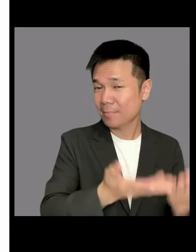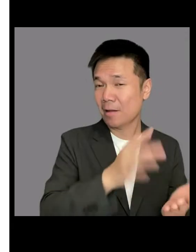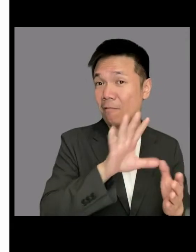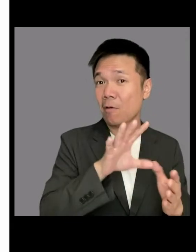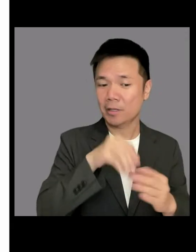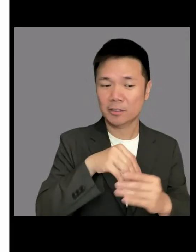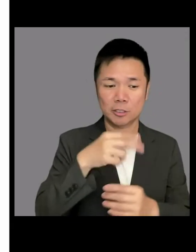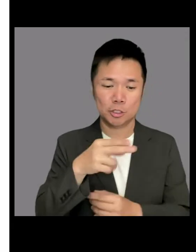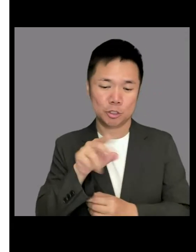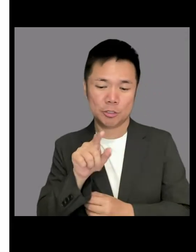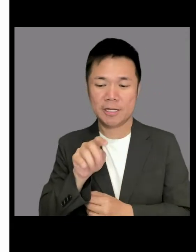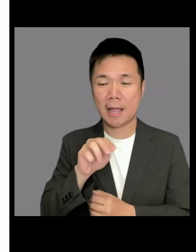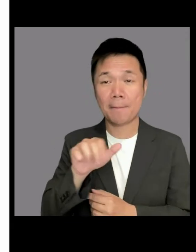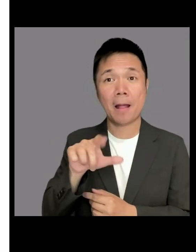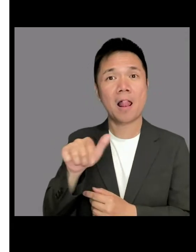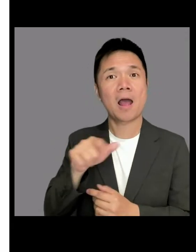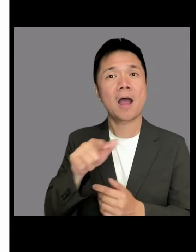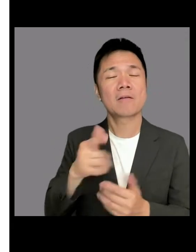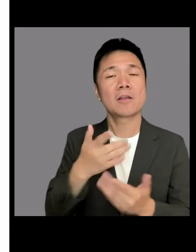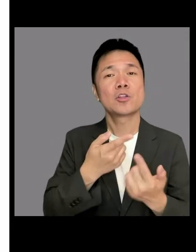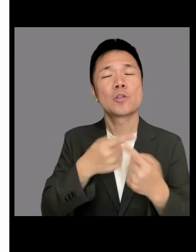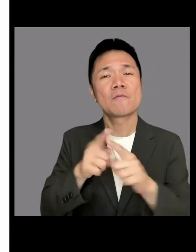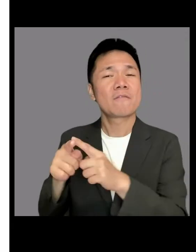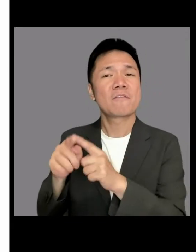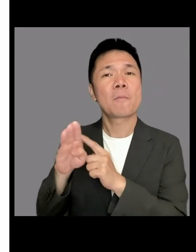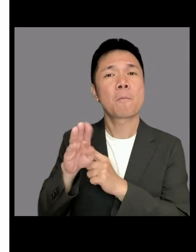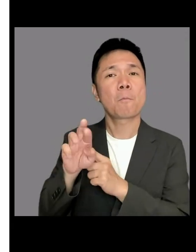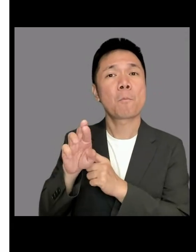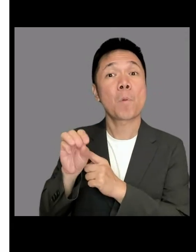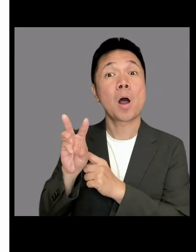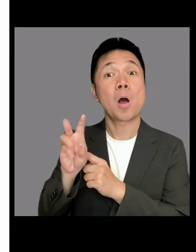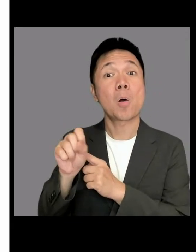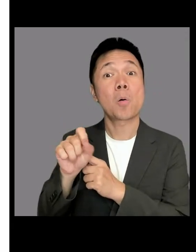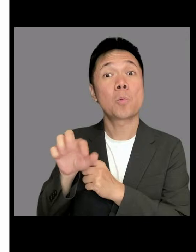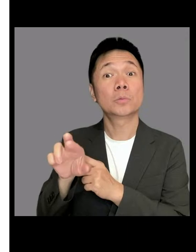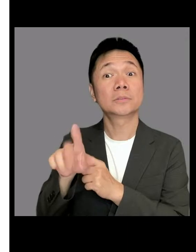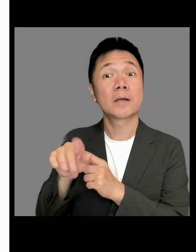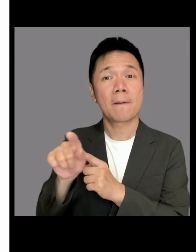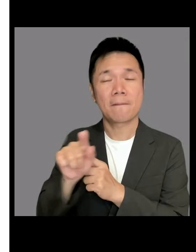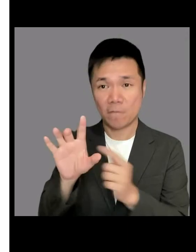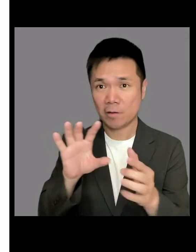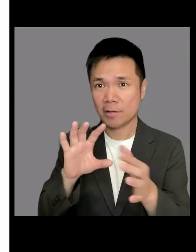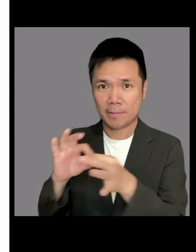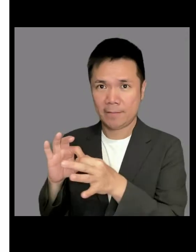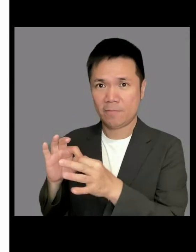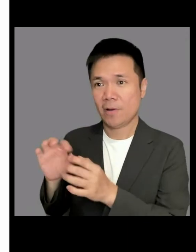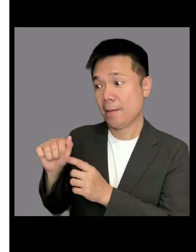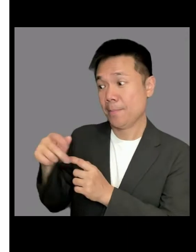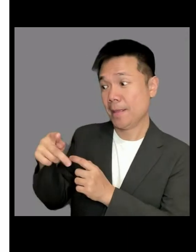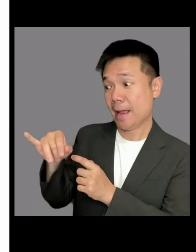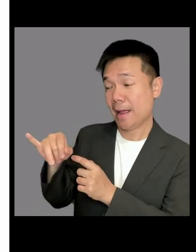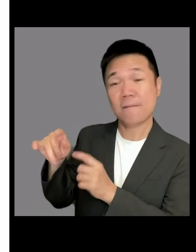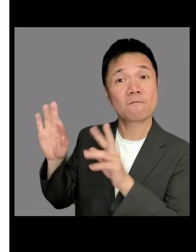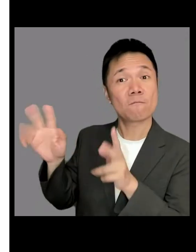HTML and how browsers interpret HTML and communicate that to accessibility APIs.